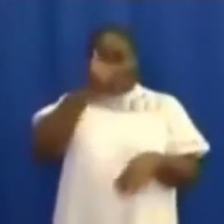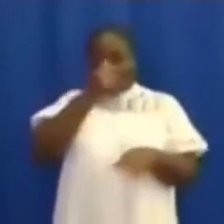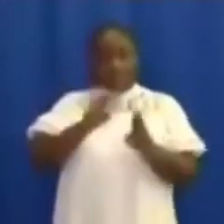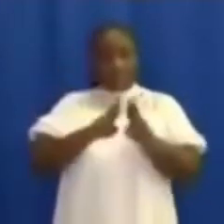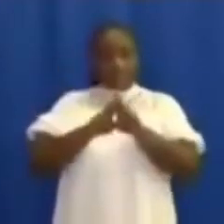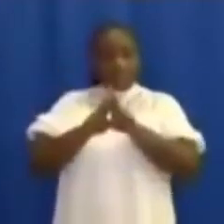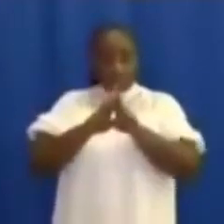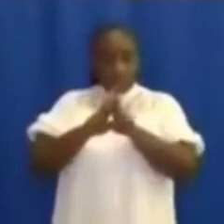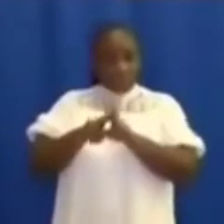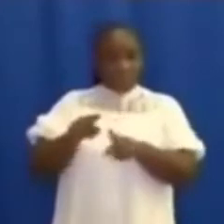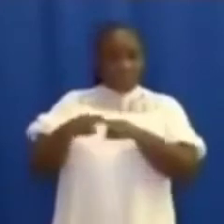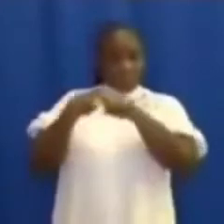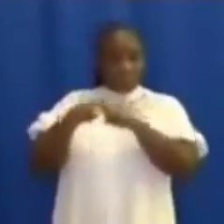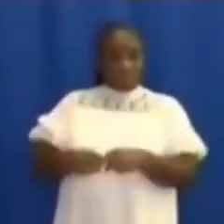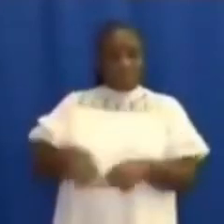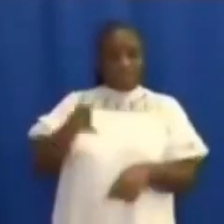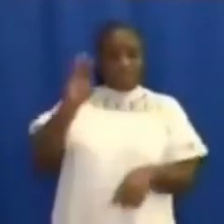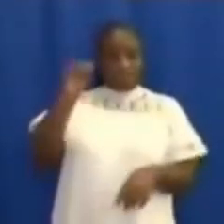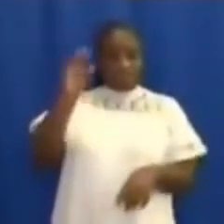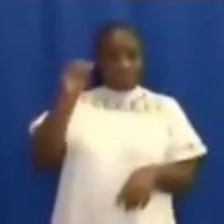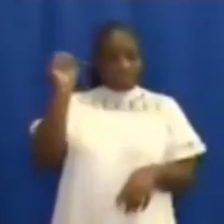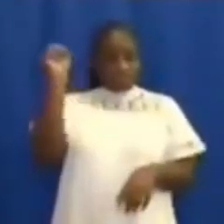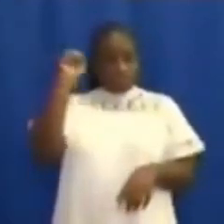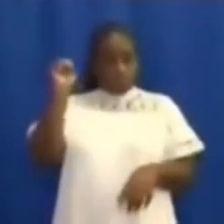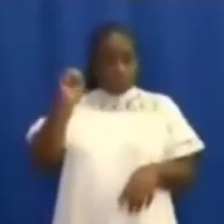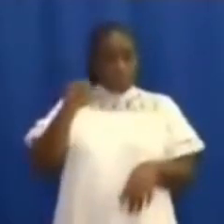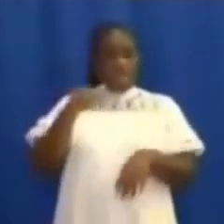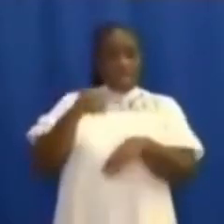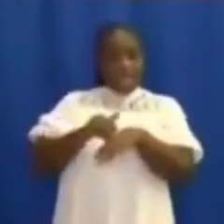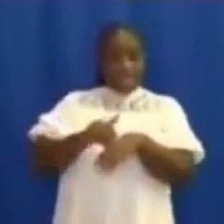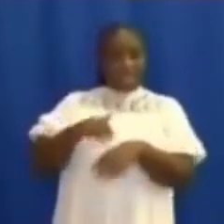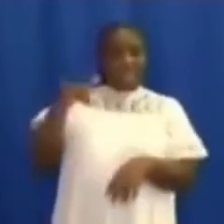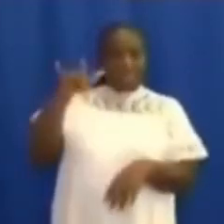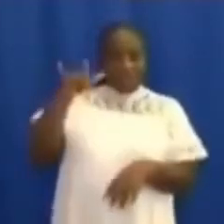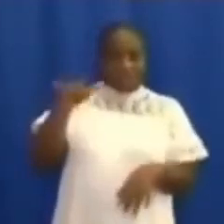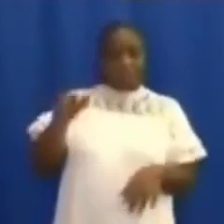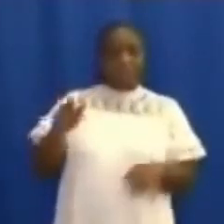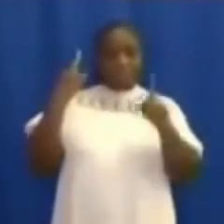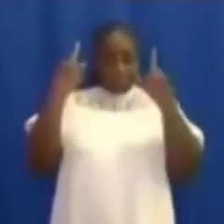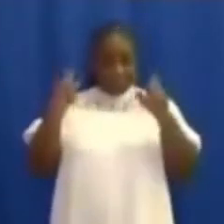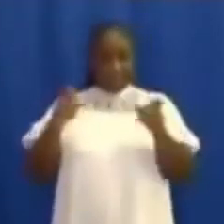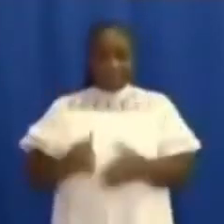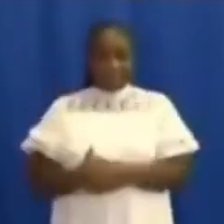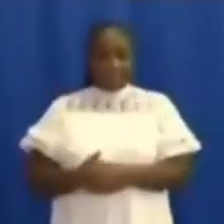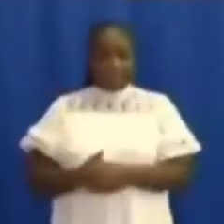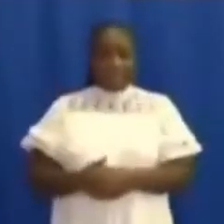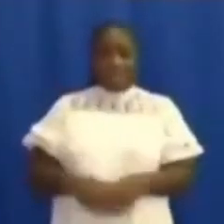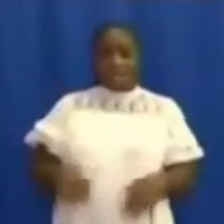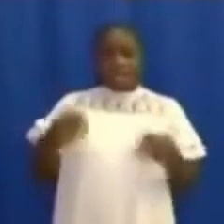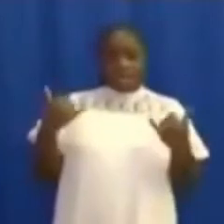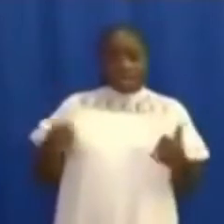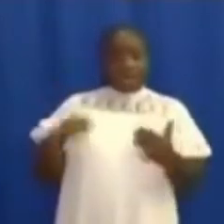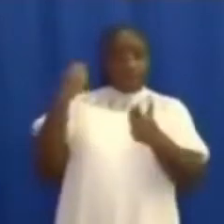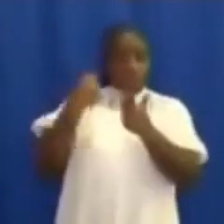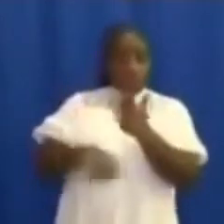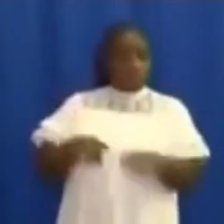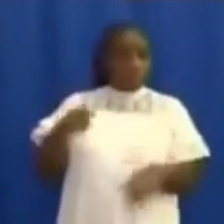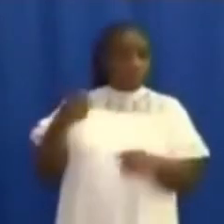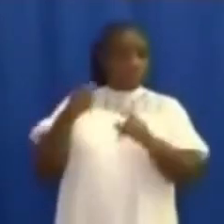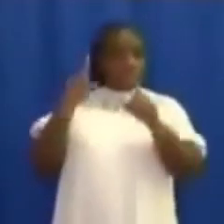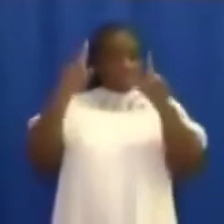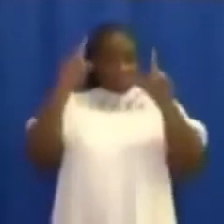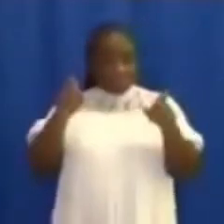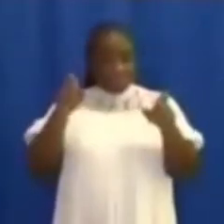pegged at 50 United States dollars at the Kotoka International Airport. The cost of the